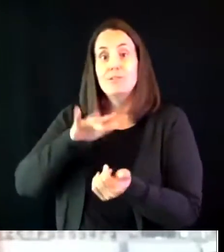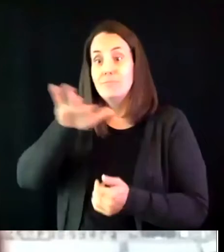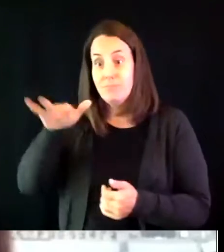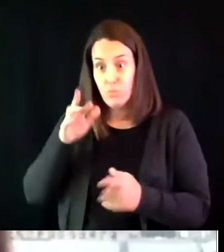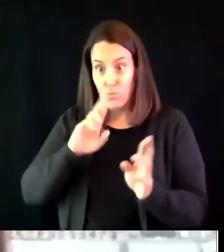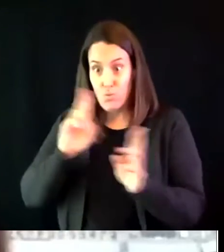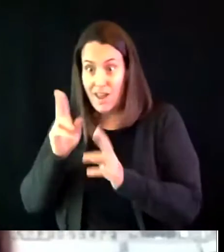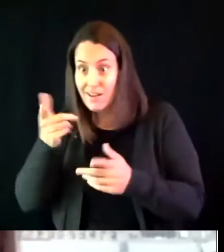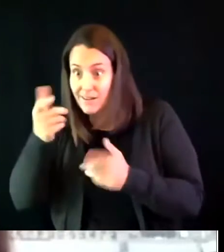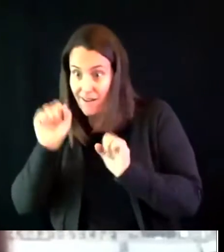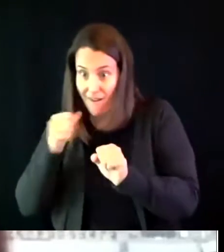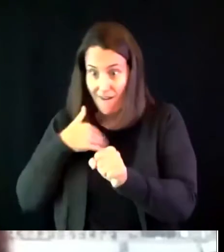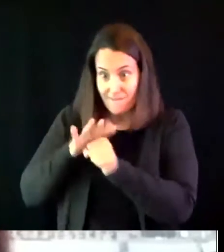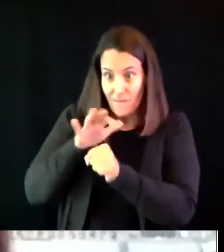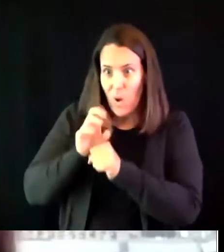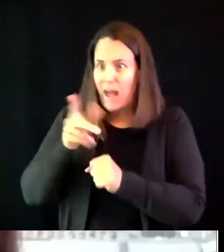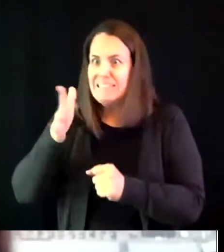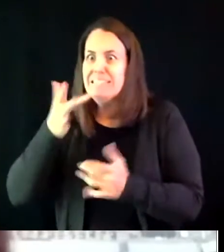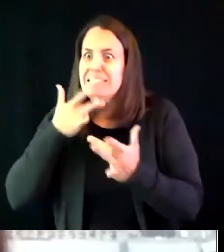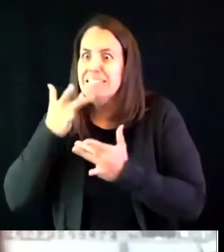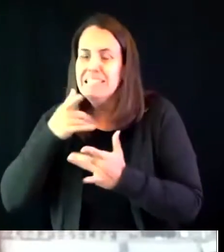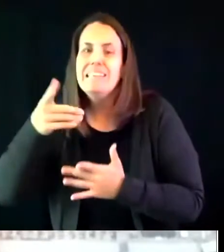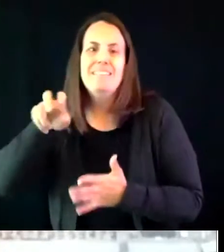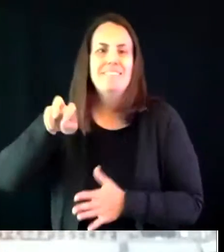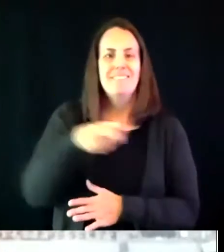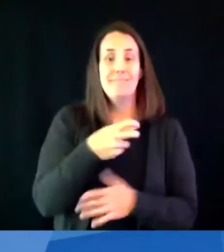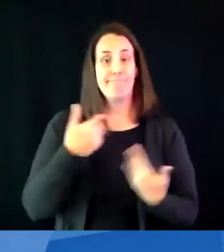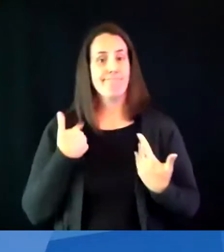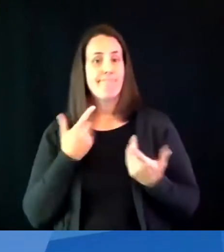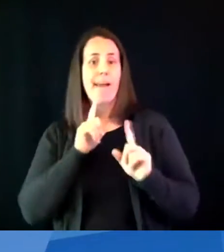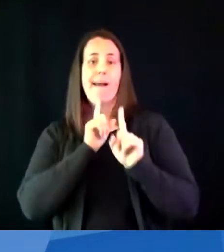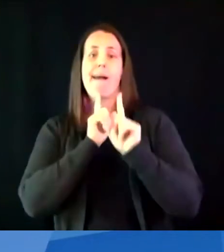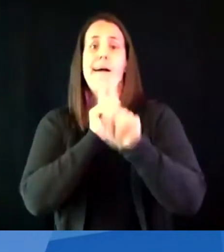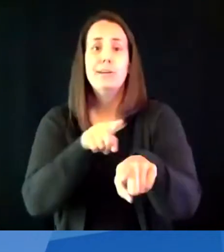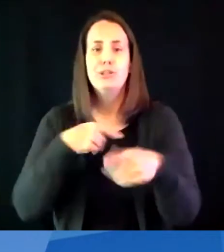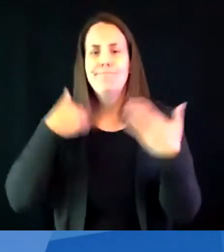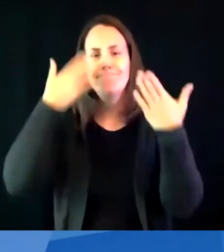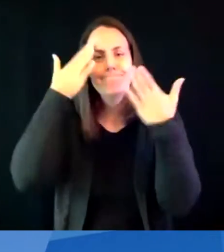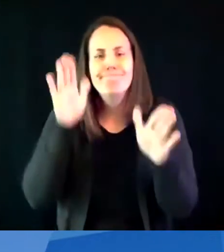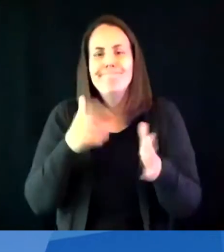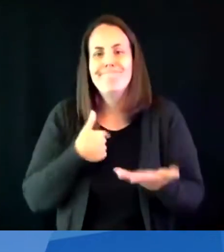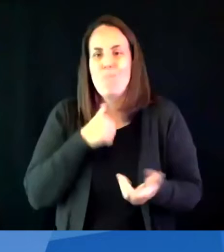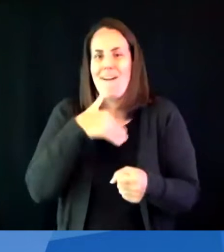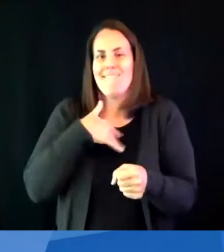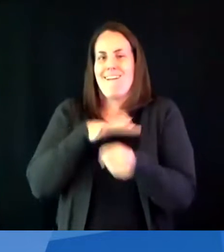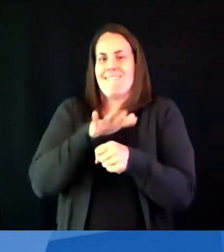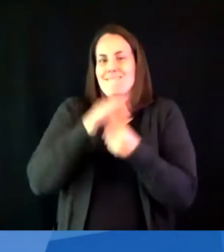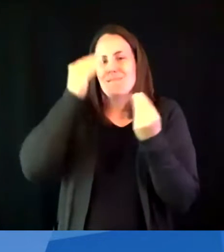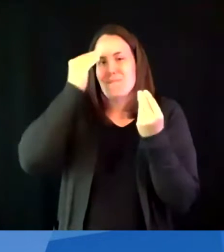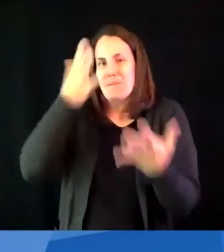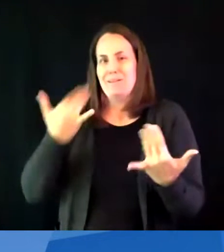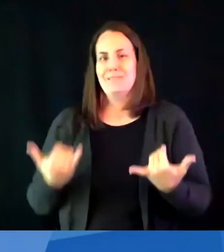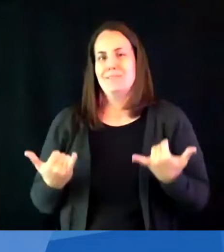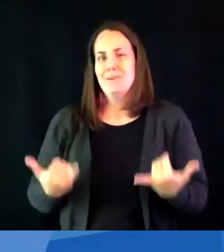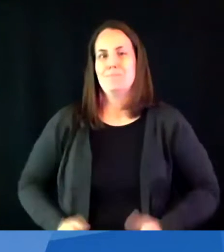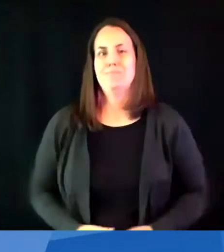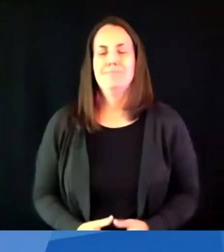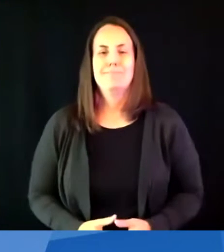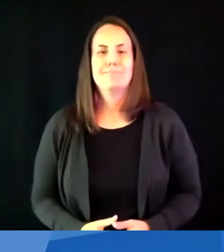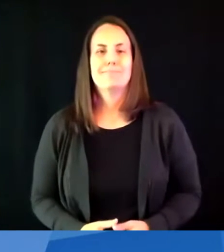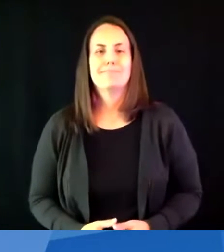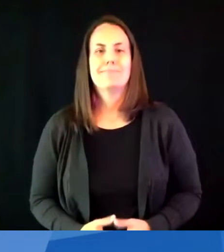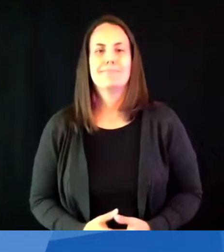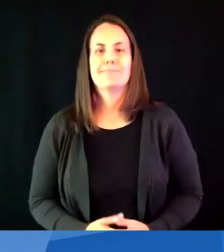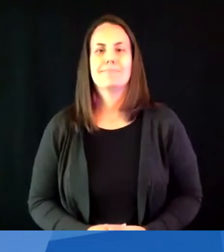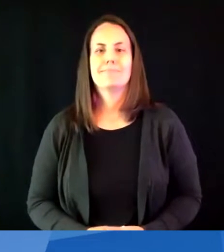conversations and hospitals are still making those decisions. Thank you. Let's move on now to Madeline Anderson of Fox 6